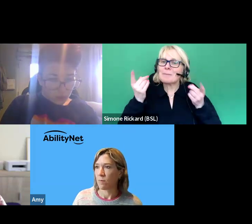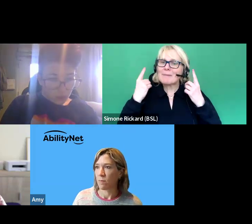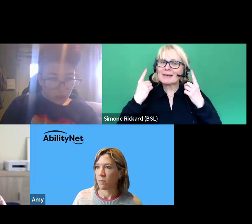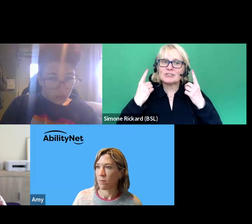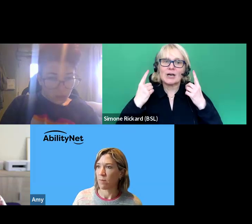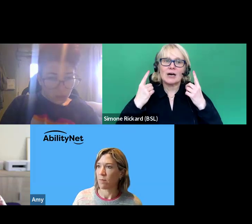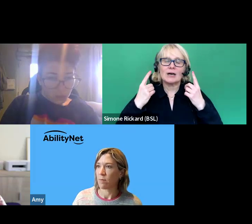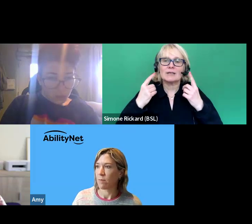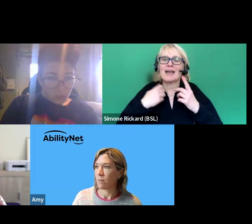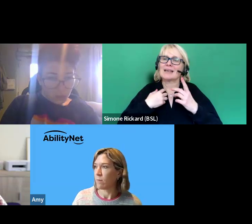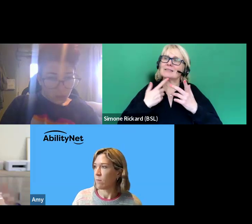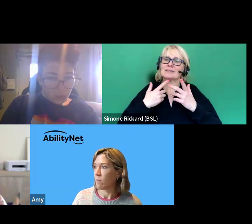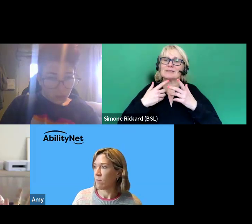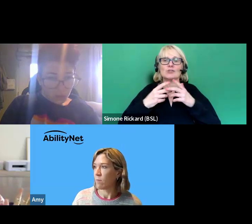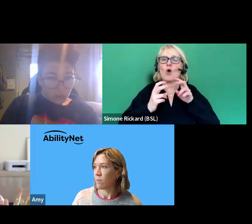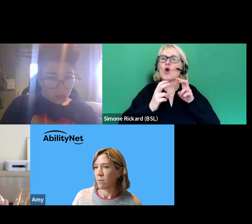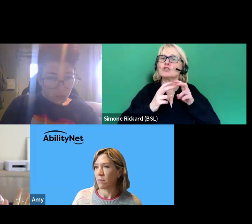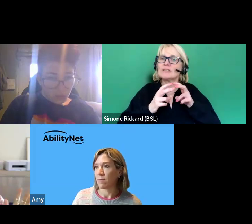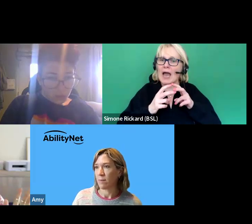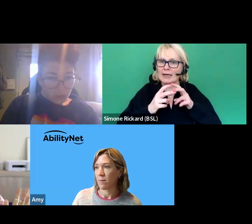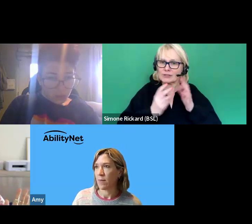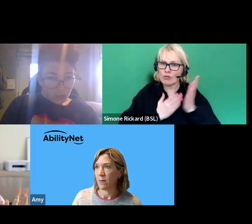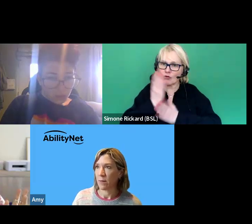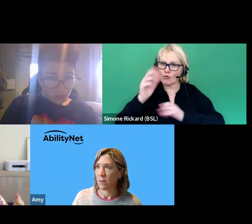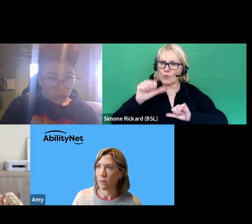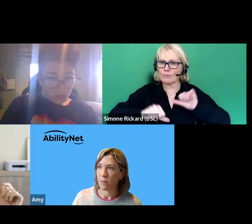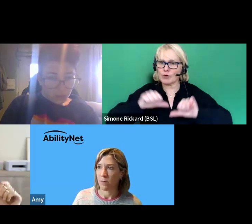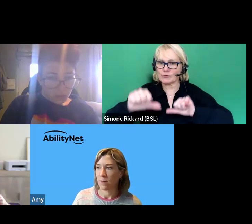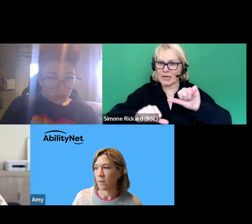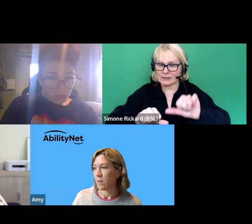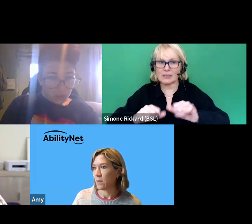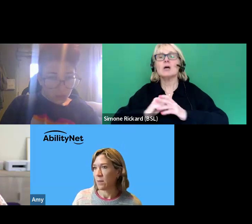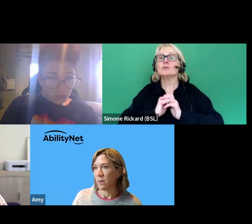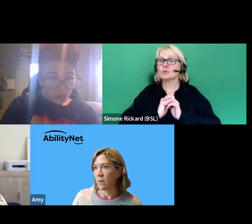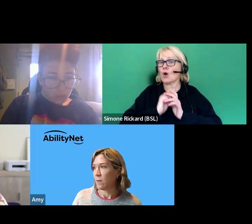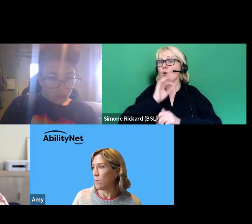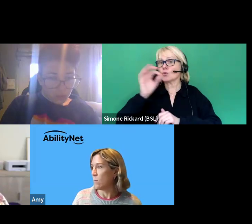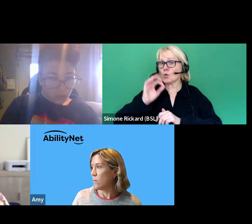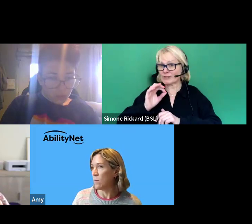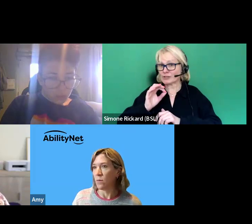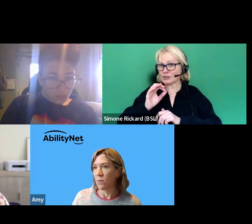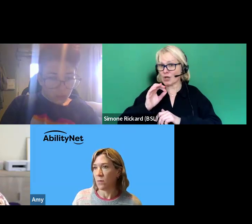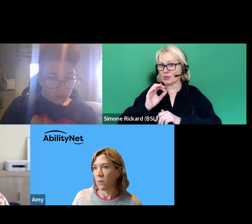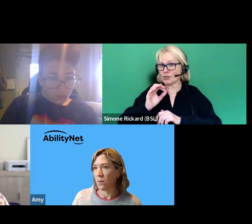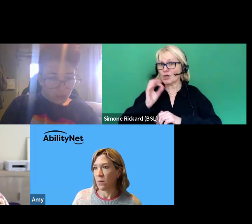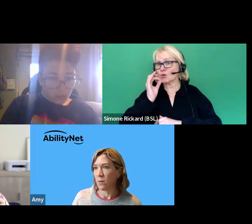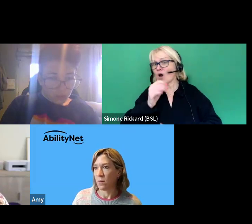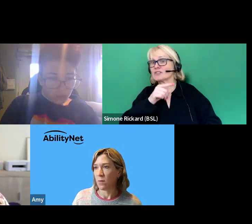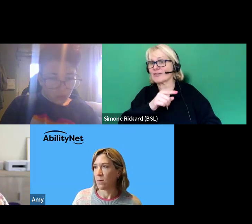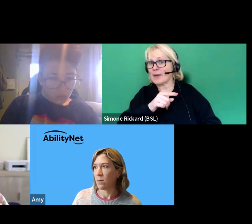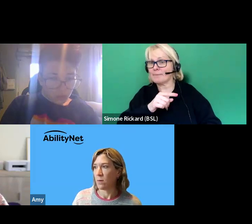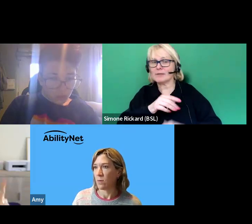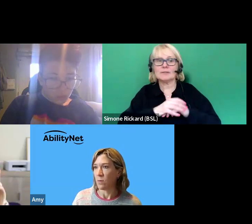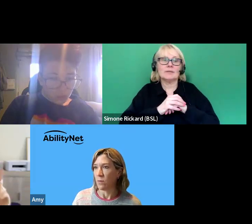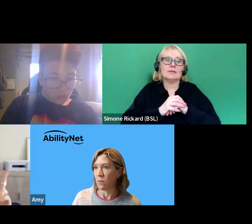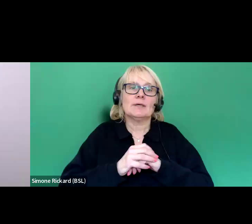manager will be your point of contact throughout the whole process. So if you have any questions, you need to ask them. And it's really important to